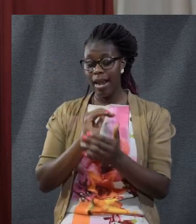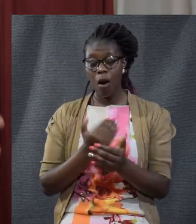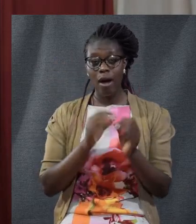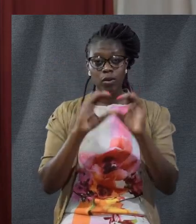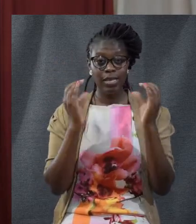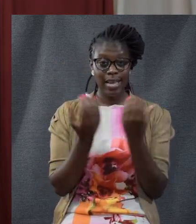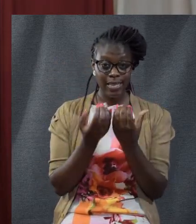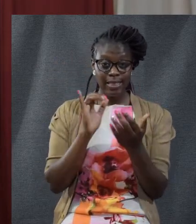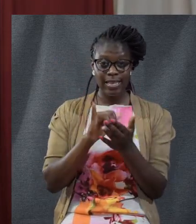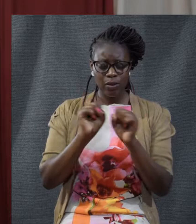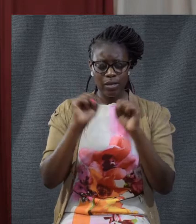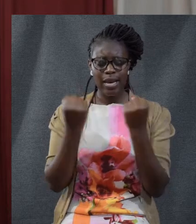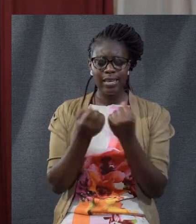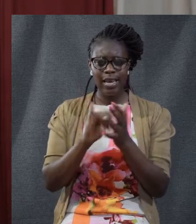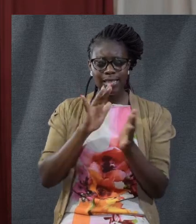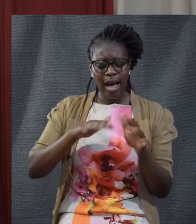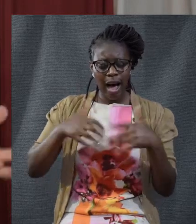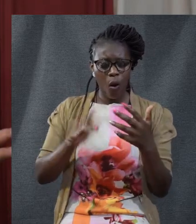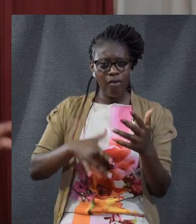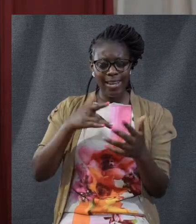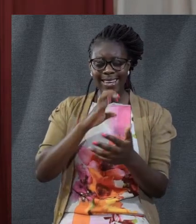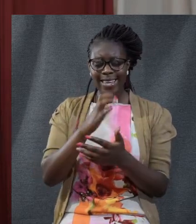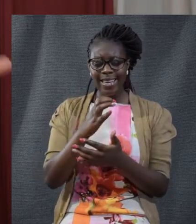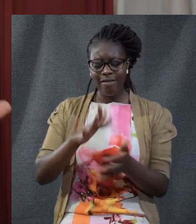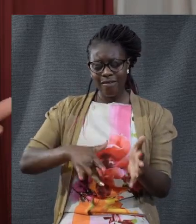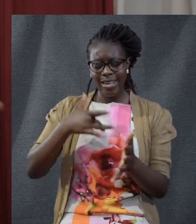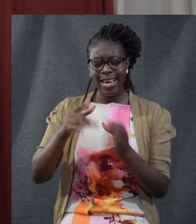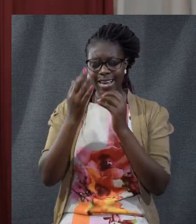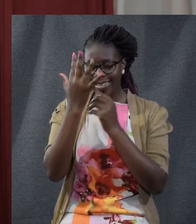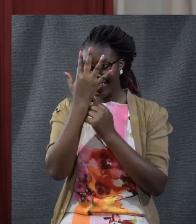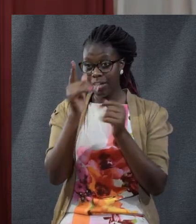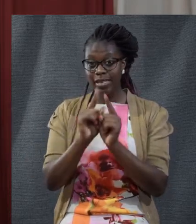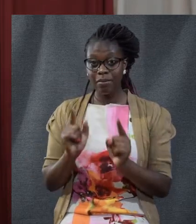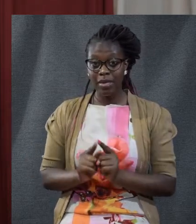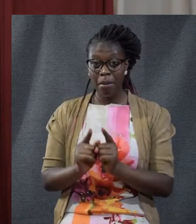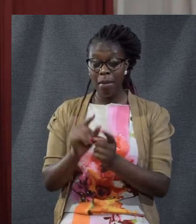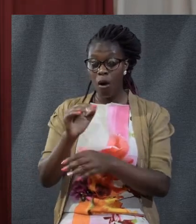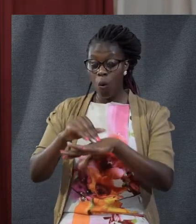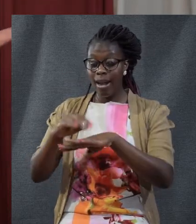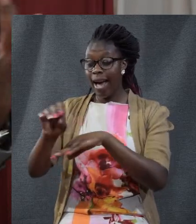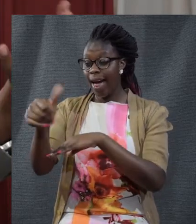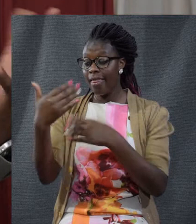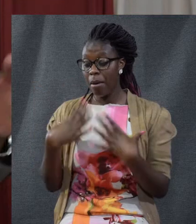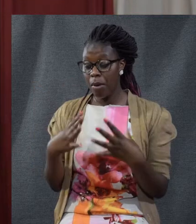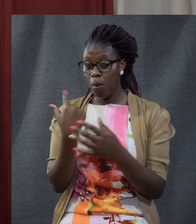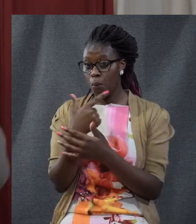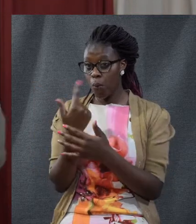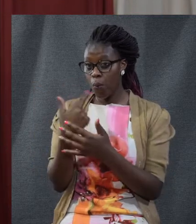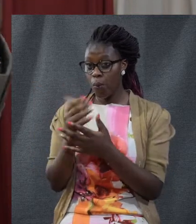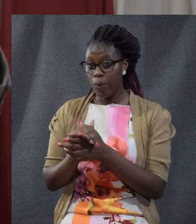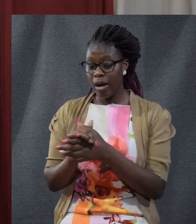shame in our society. And that's how he felt. Since he had lost everything, he felt ashamed. Even being able to reach out to the other people who are